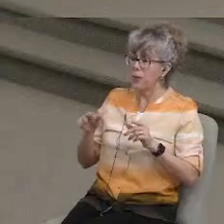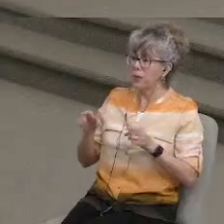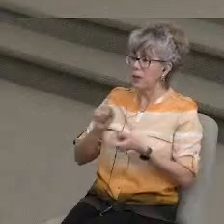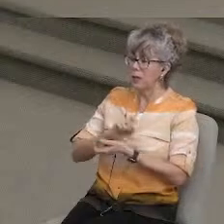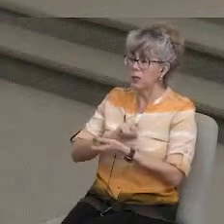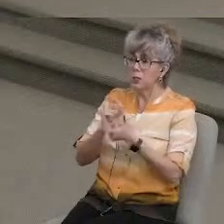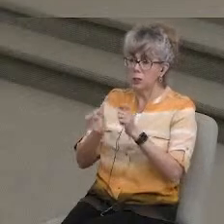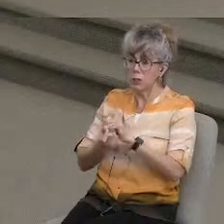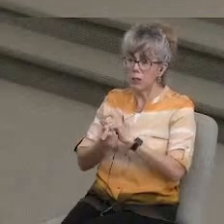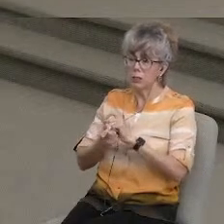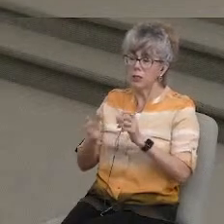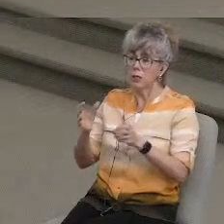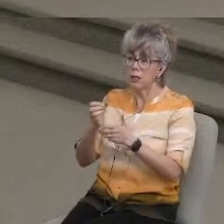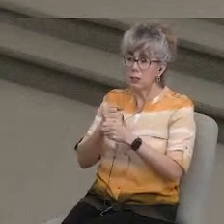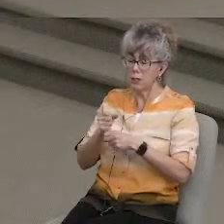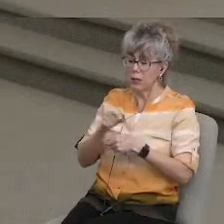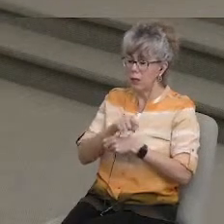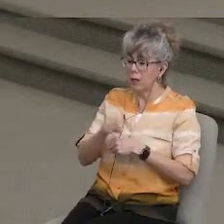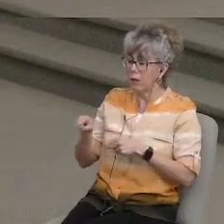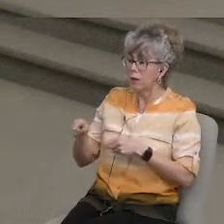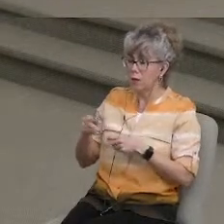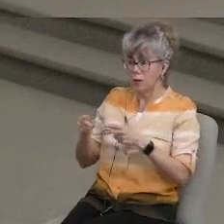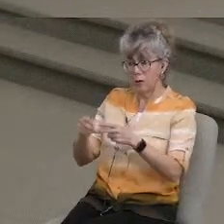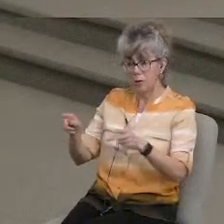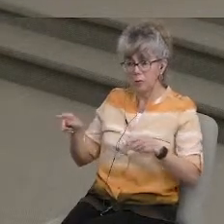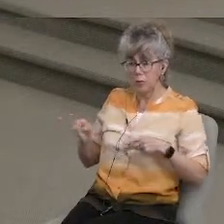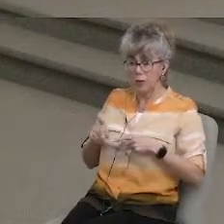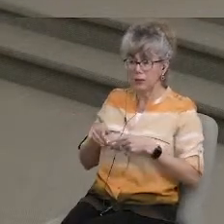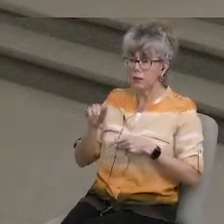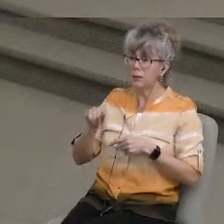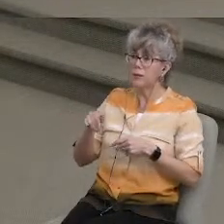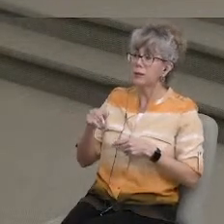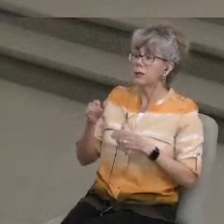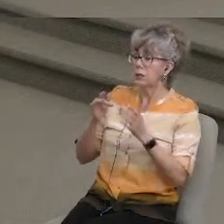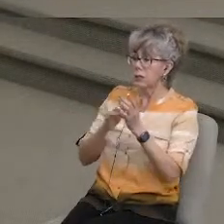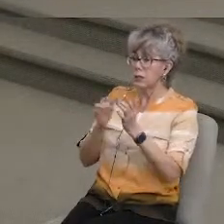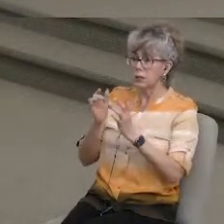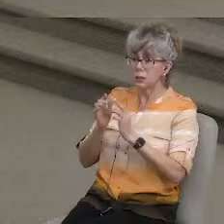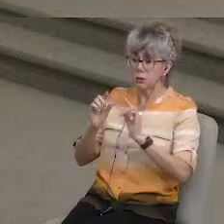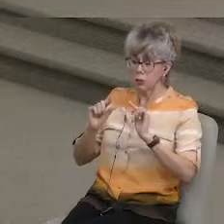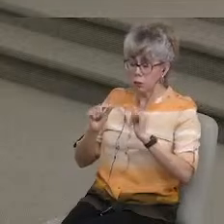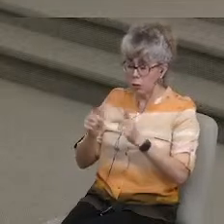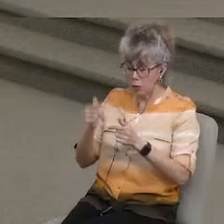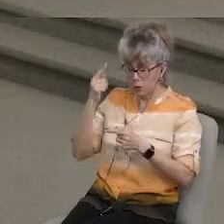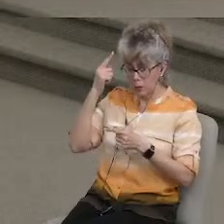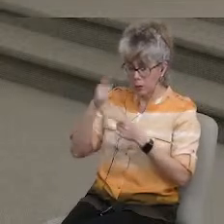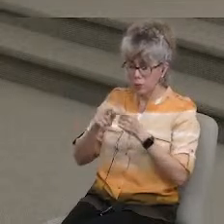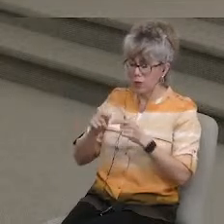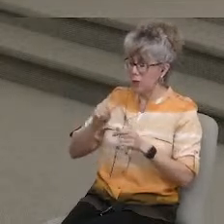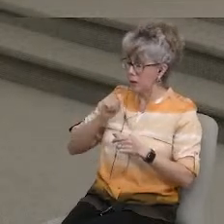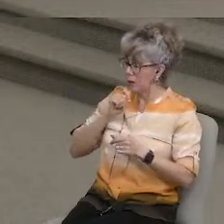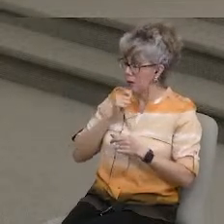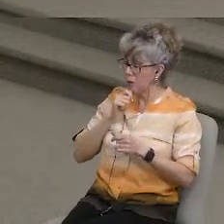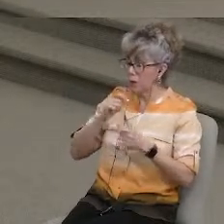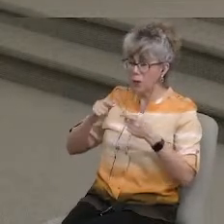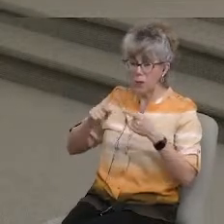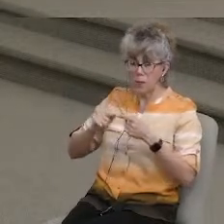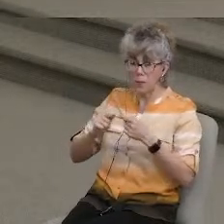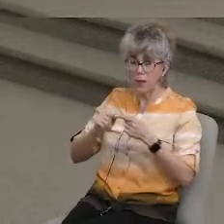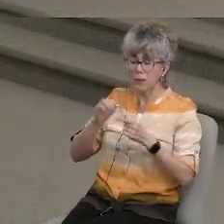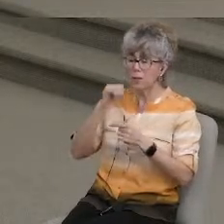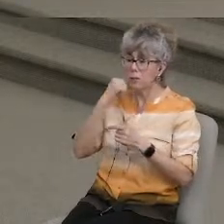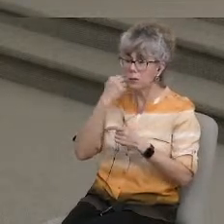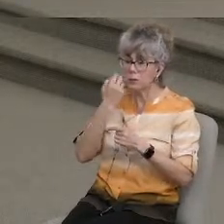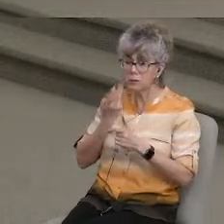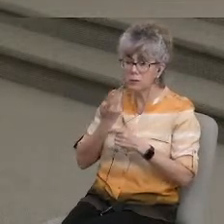place. This is what Jesus is going through. This agony, this pain, this